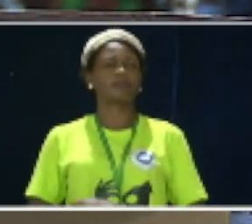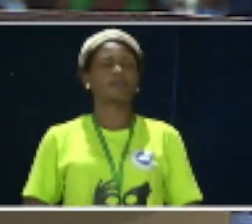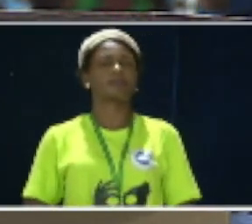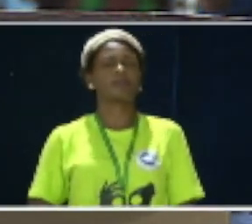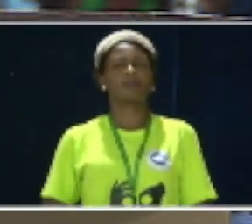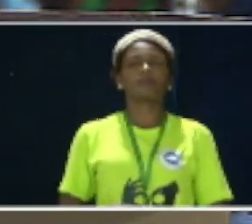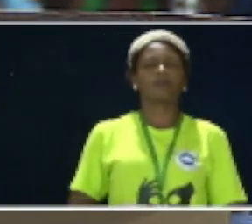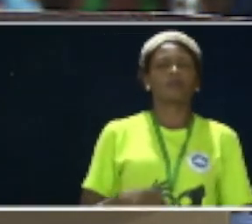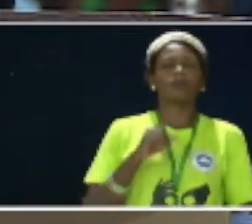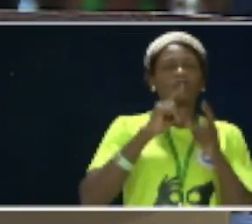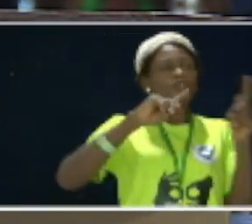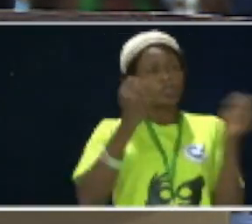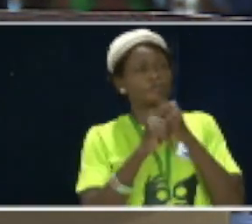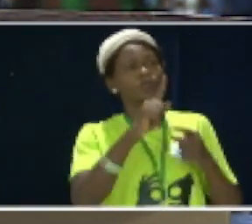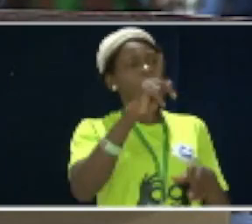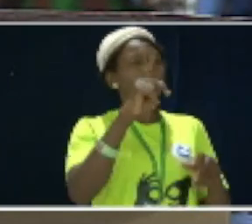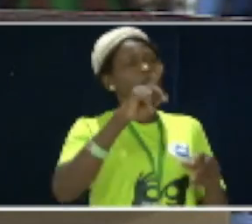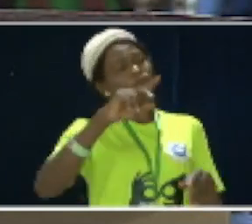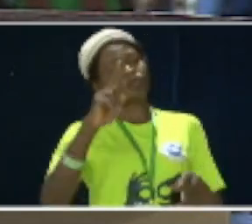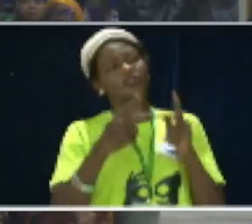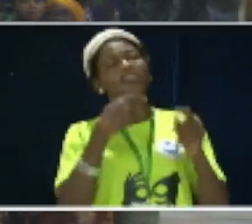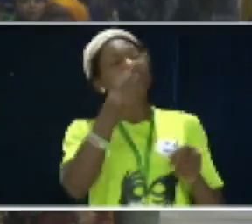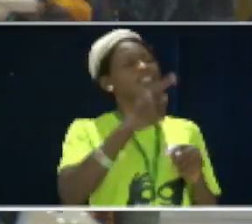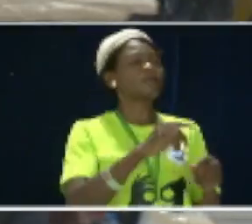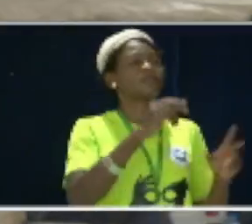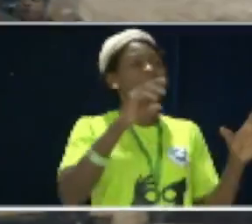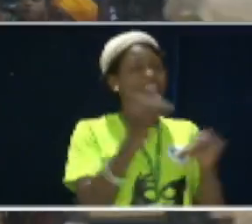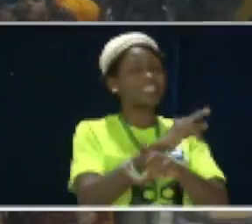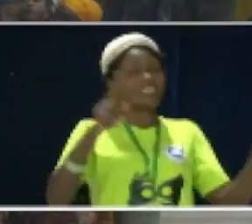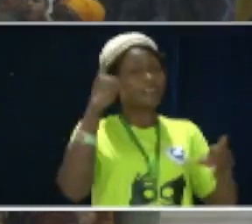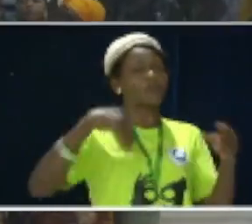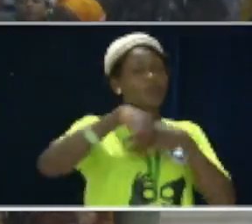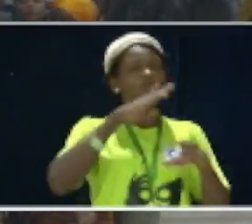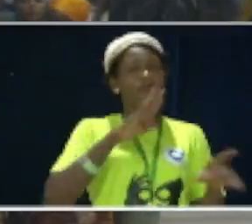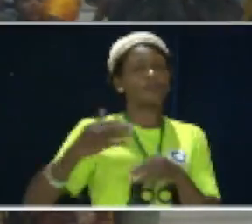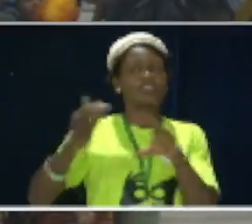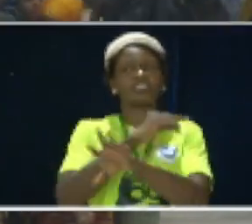Talk to one or two people and say, get ready for overflow. Get ready for overflow.